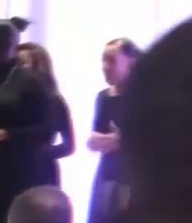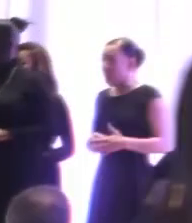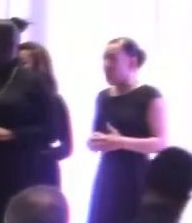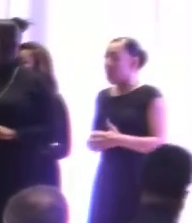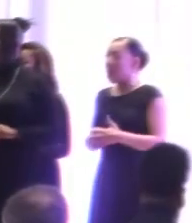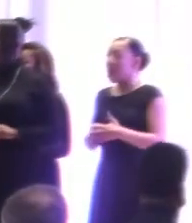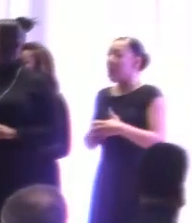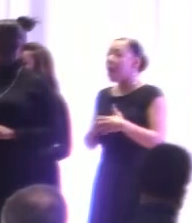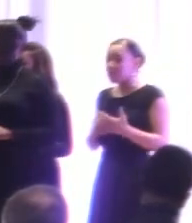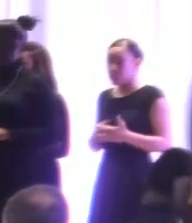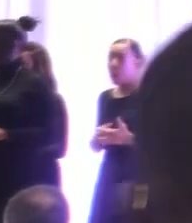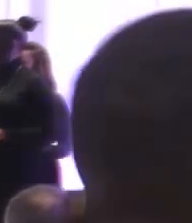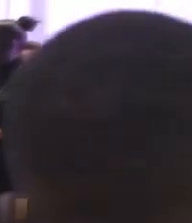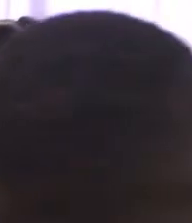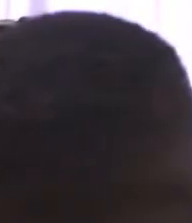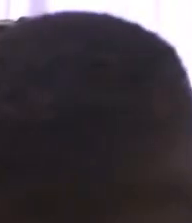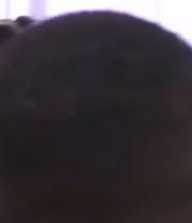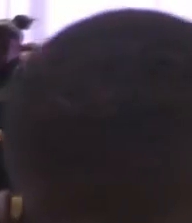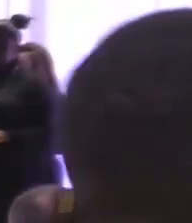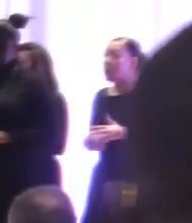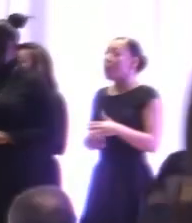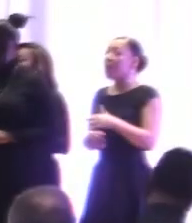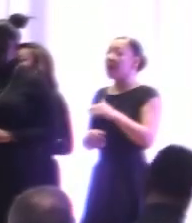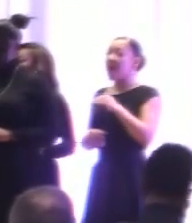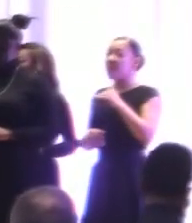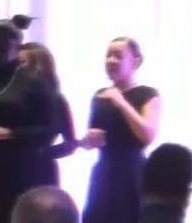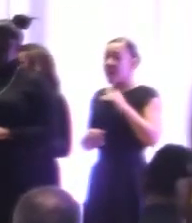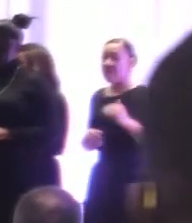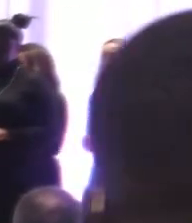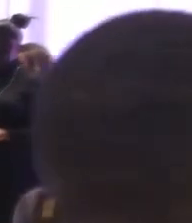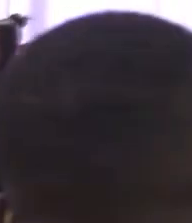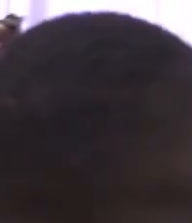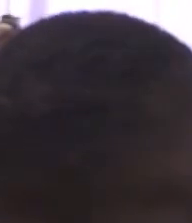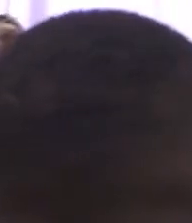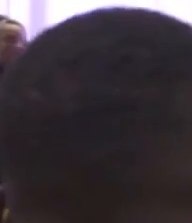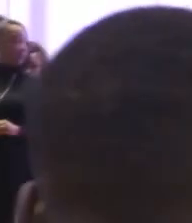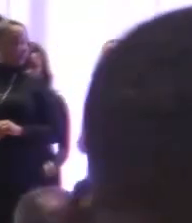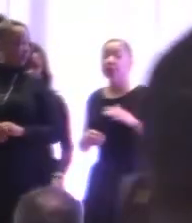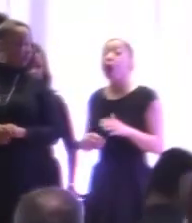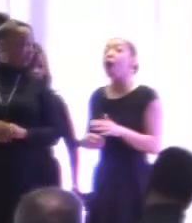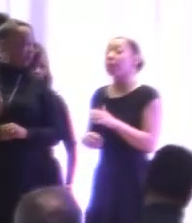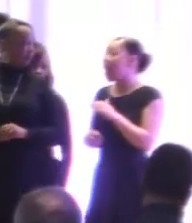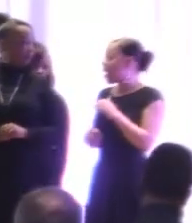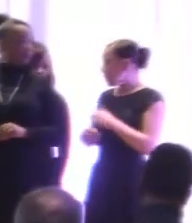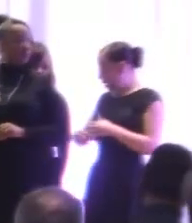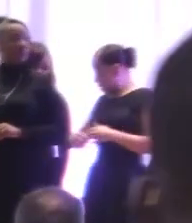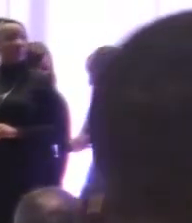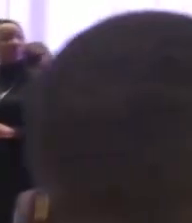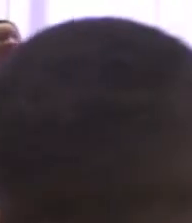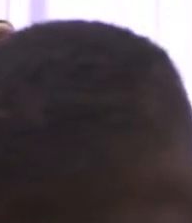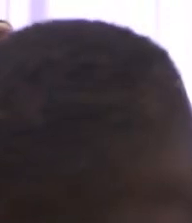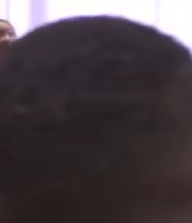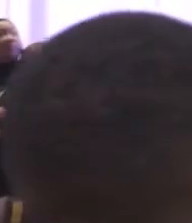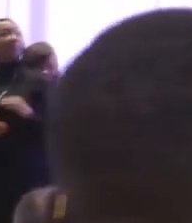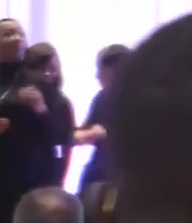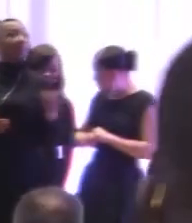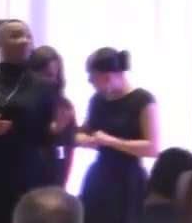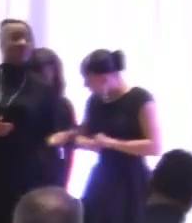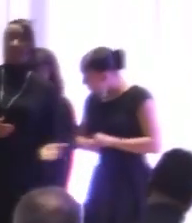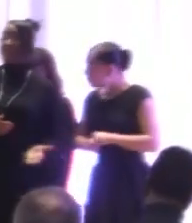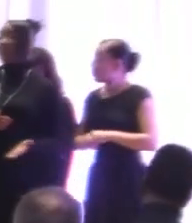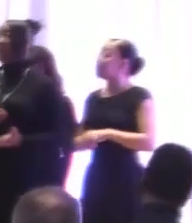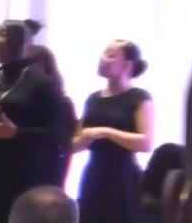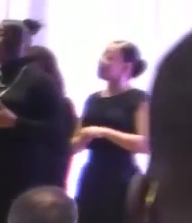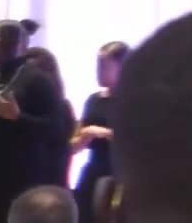Sing a song full of the faith that the dark past has